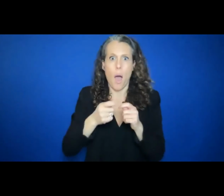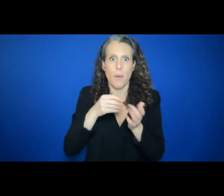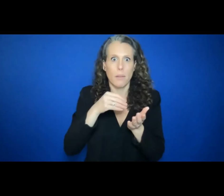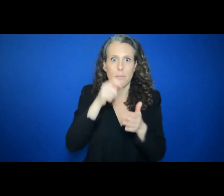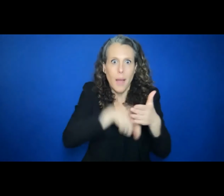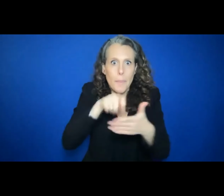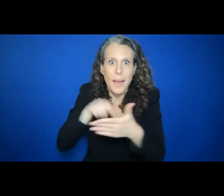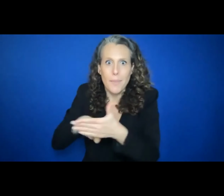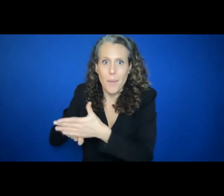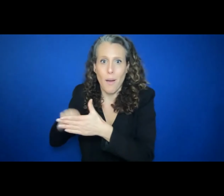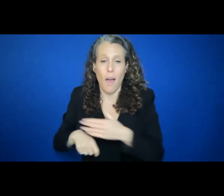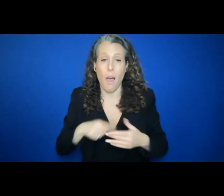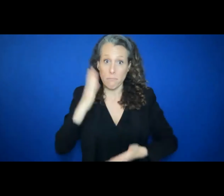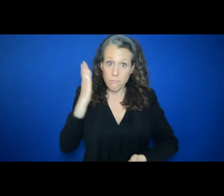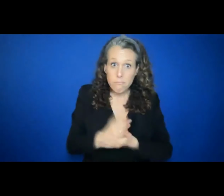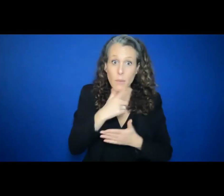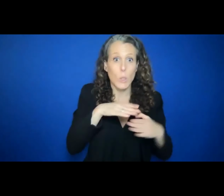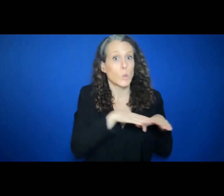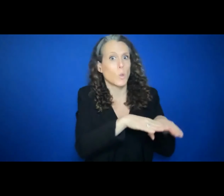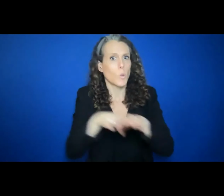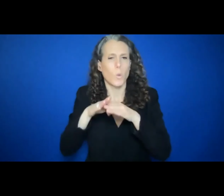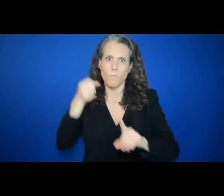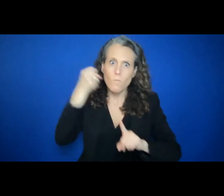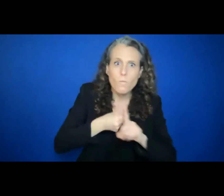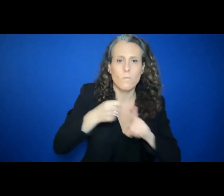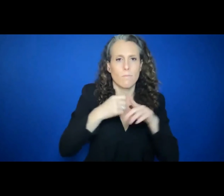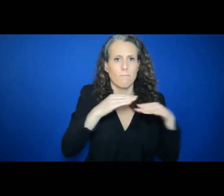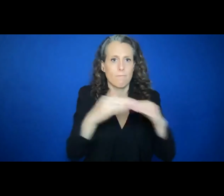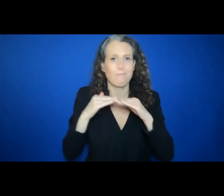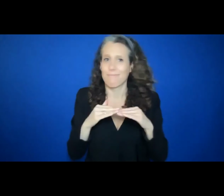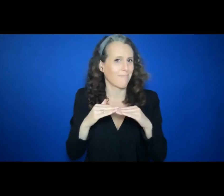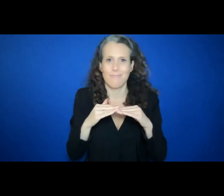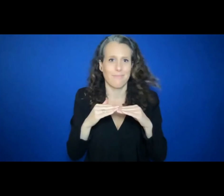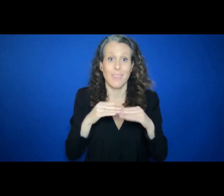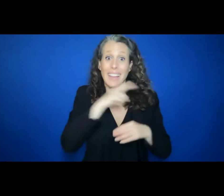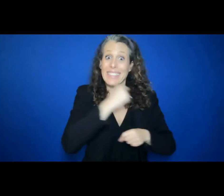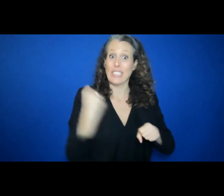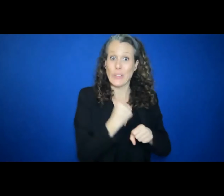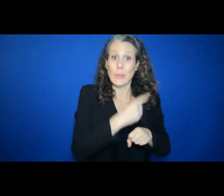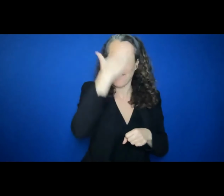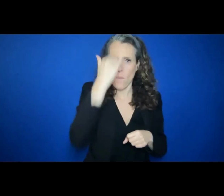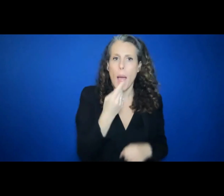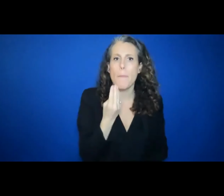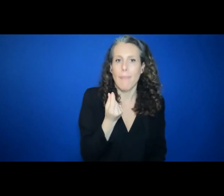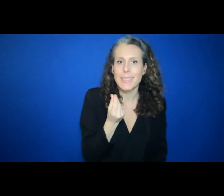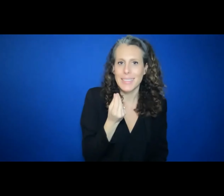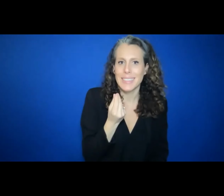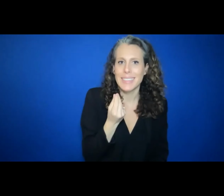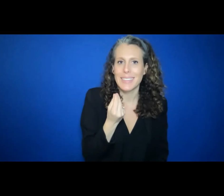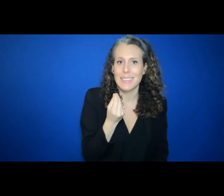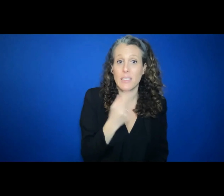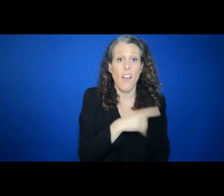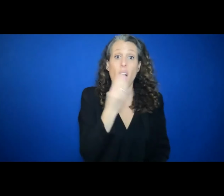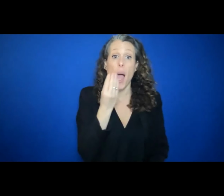There's no social justice. We do it because there's money involved. So if you've got no value other than